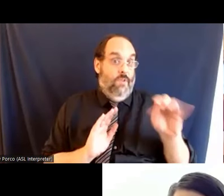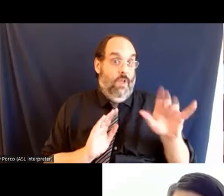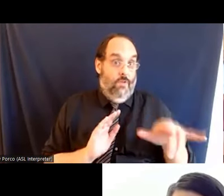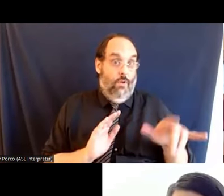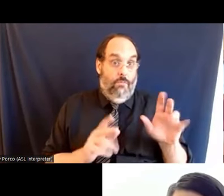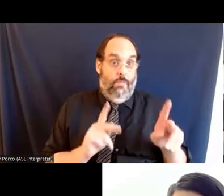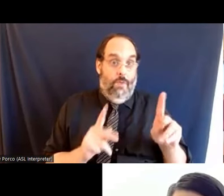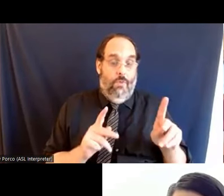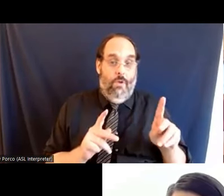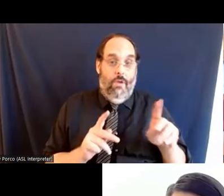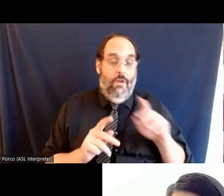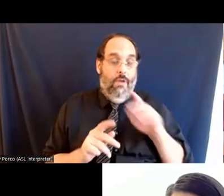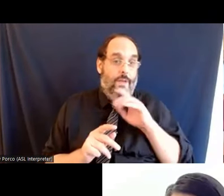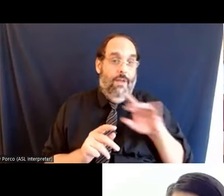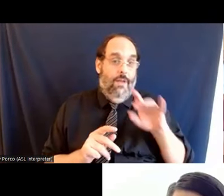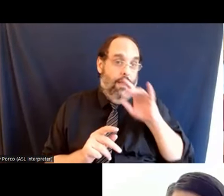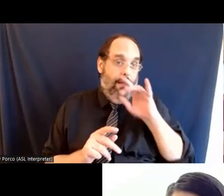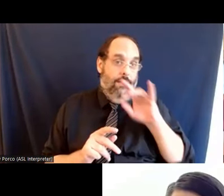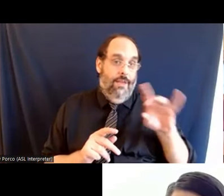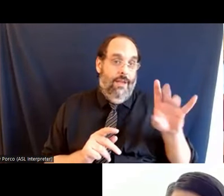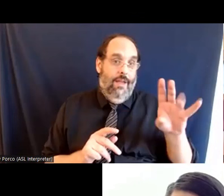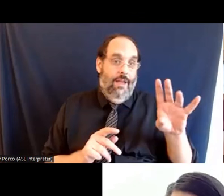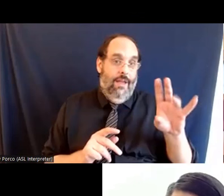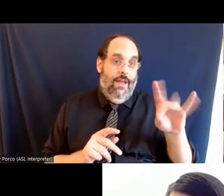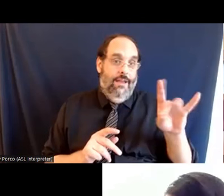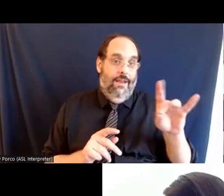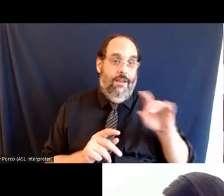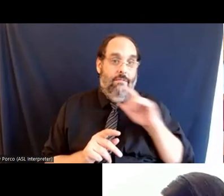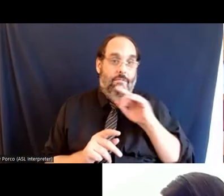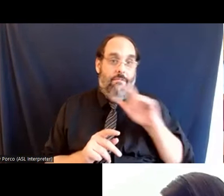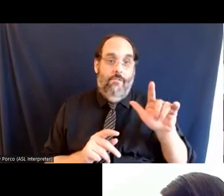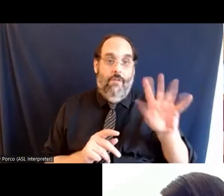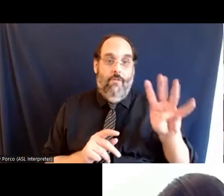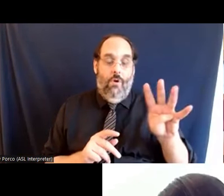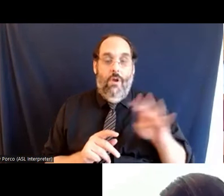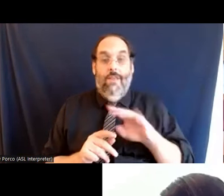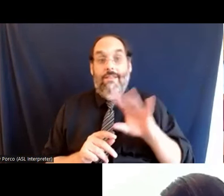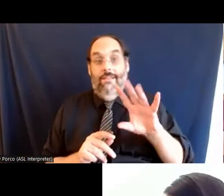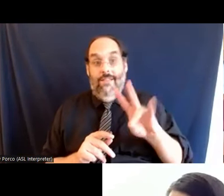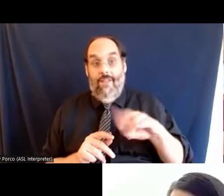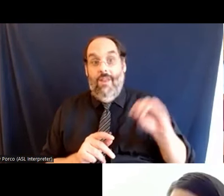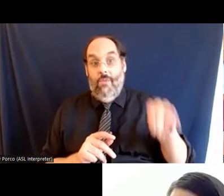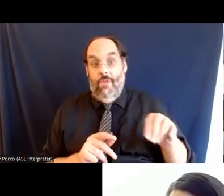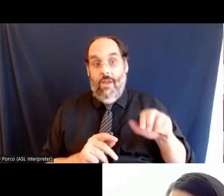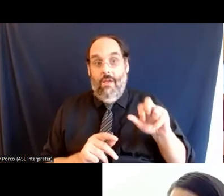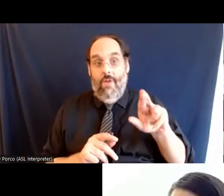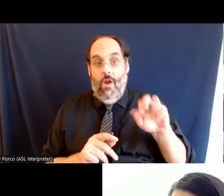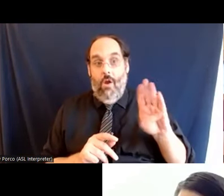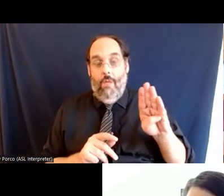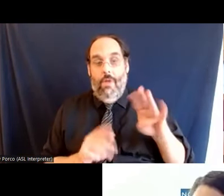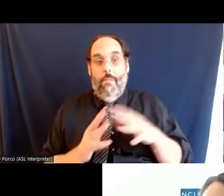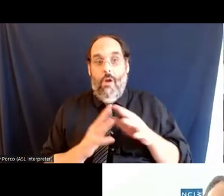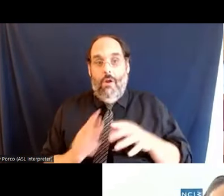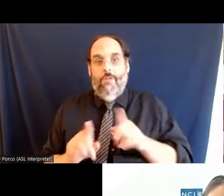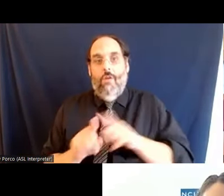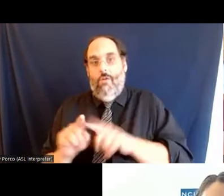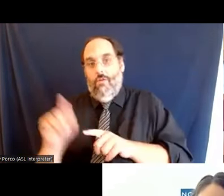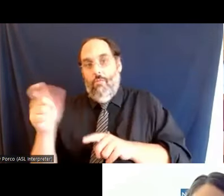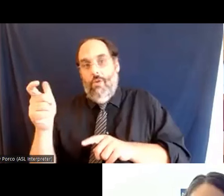74% of kids 18 to 24 year olds. And within that, 70% of Arab Americans were also Muslim.